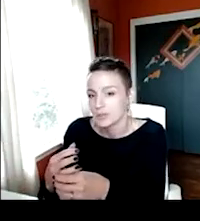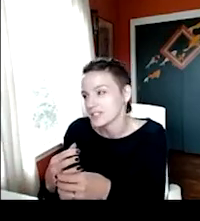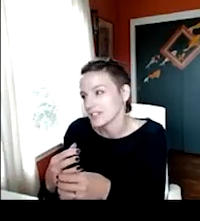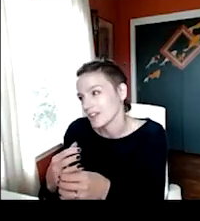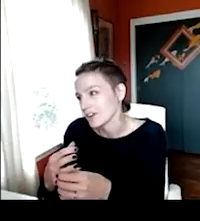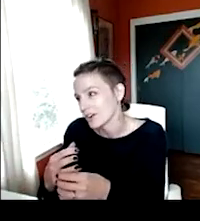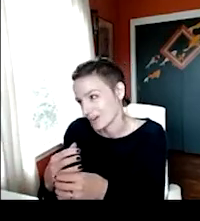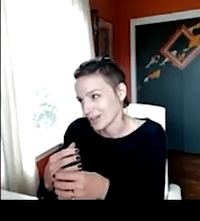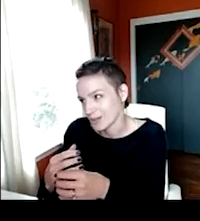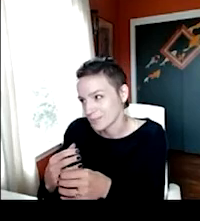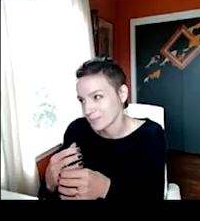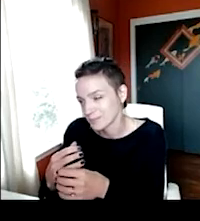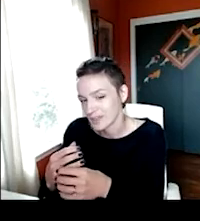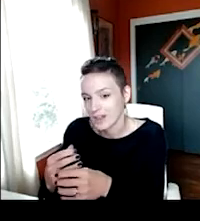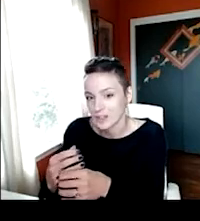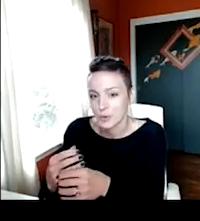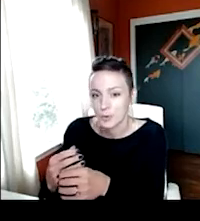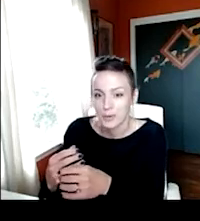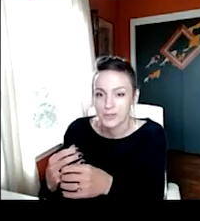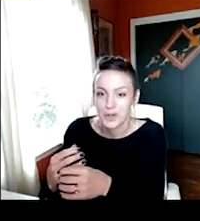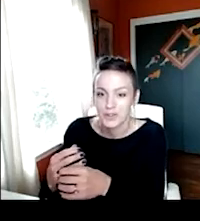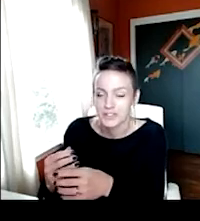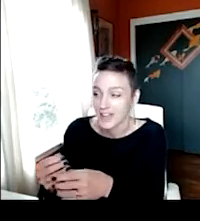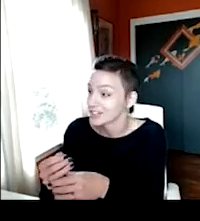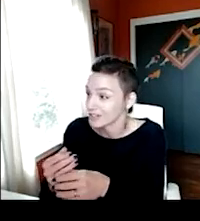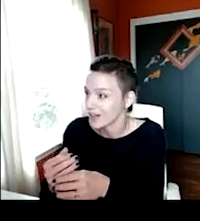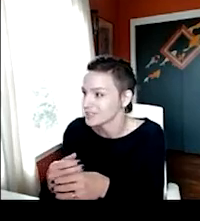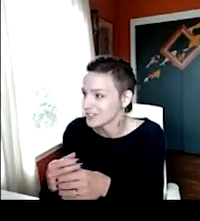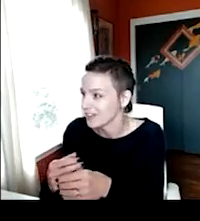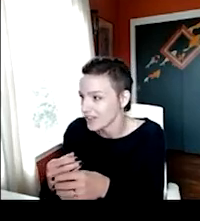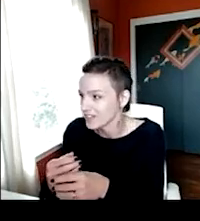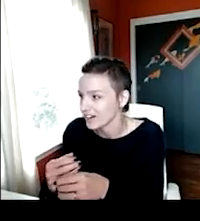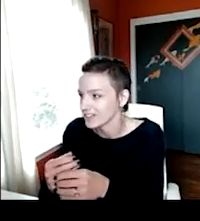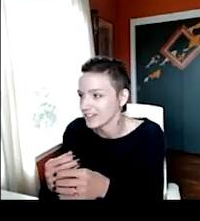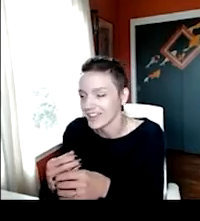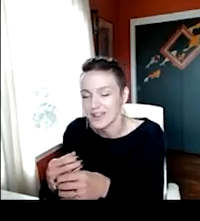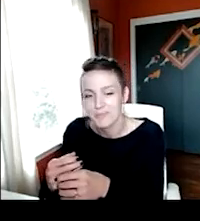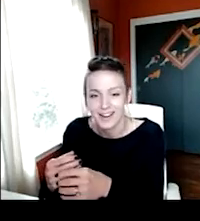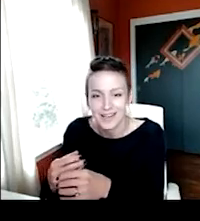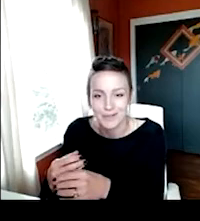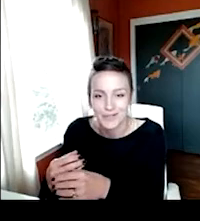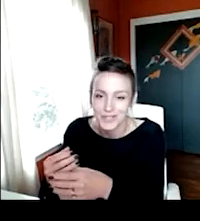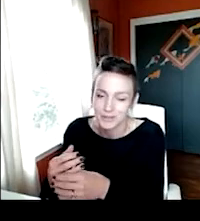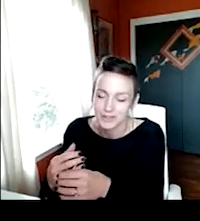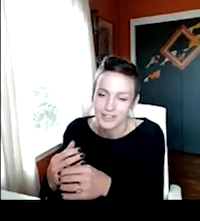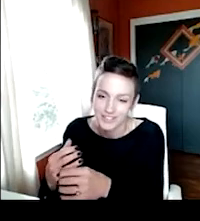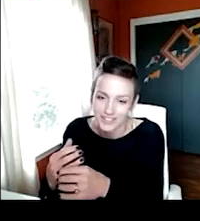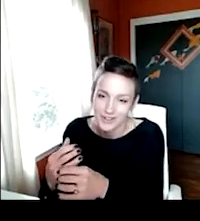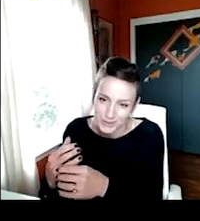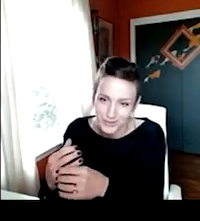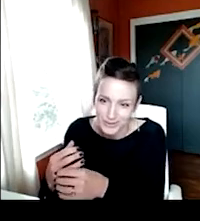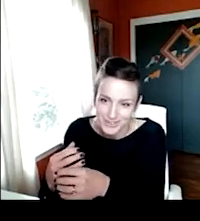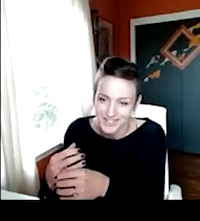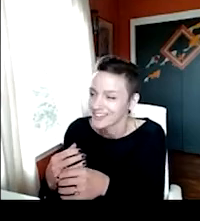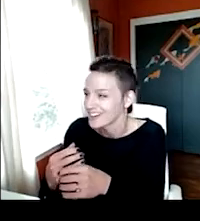had to piece together a curriculum, you probably know that there's actually a lot of material out there on the internet, but anybody who's ever been on the internet